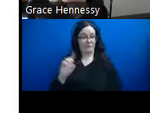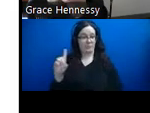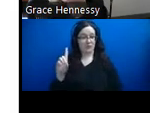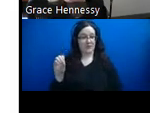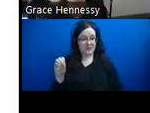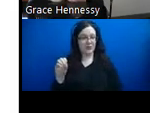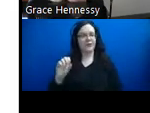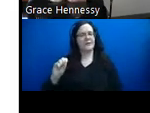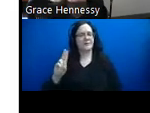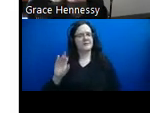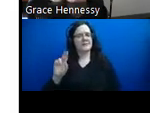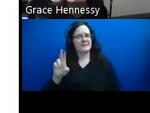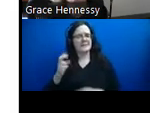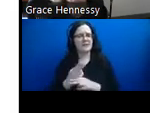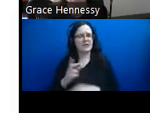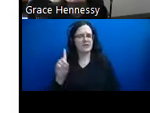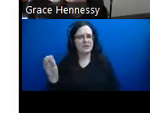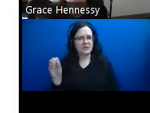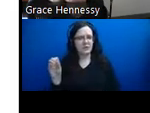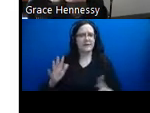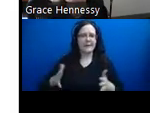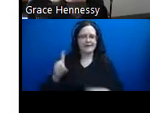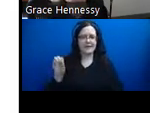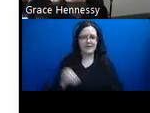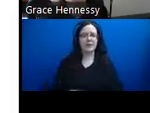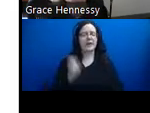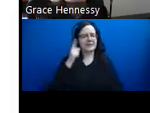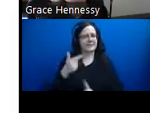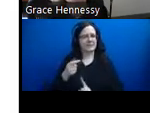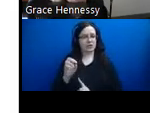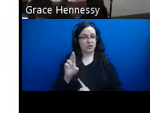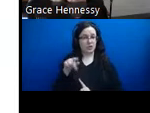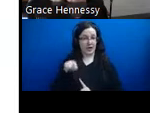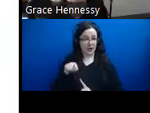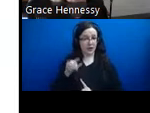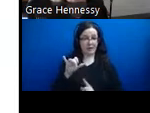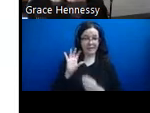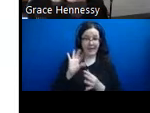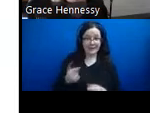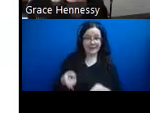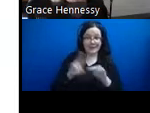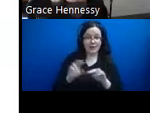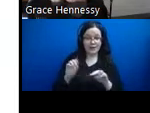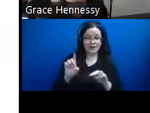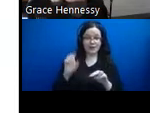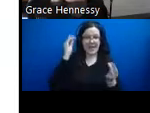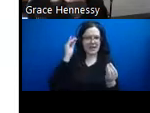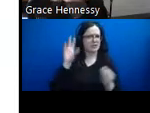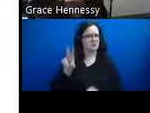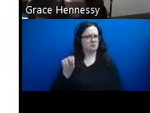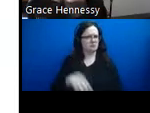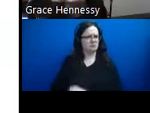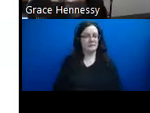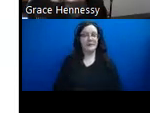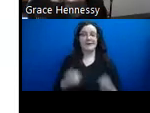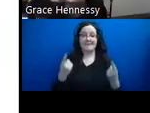and anxiety disorders. Gender, in this case, was not associated with an increase in suicidal ideation, but the relative risk of suicide